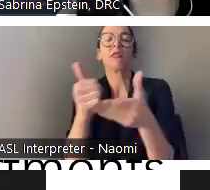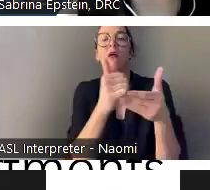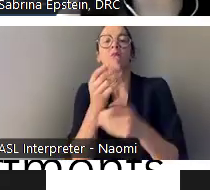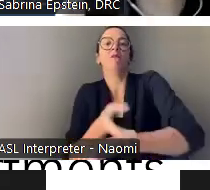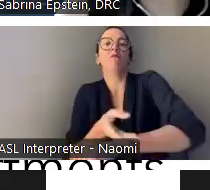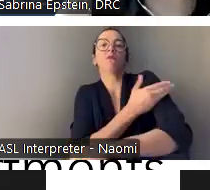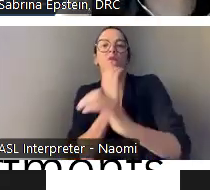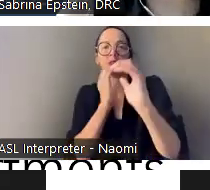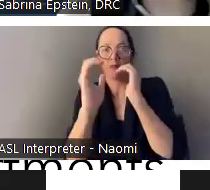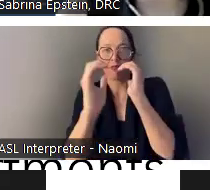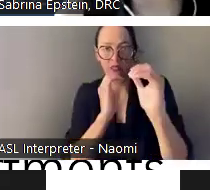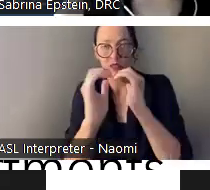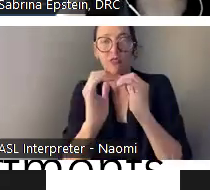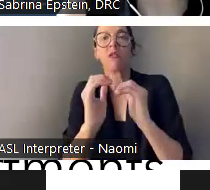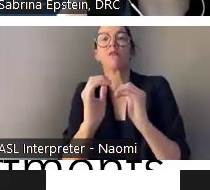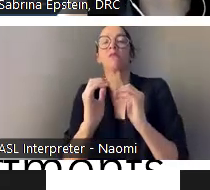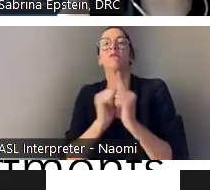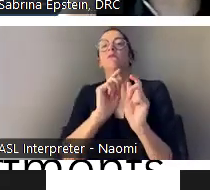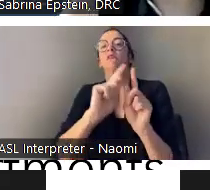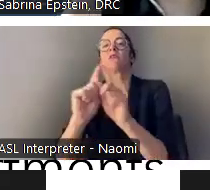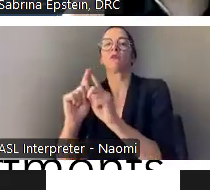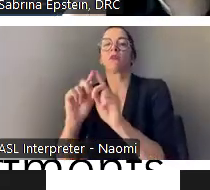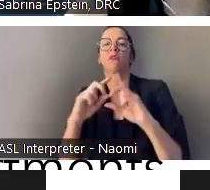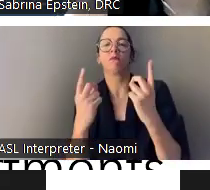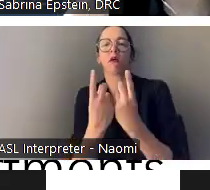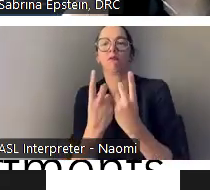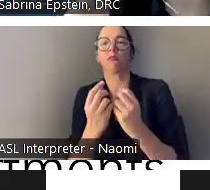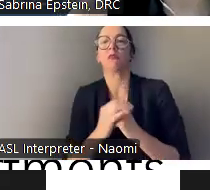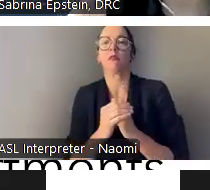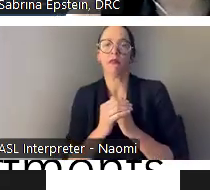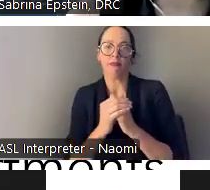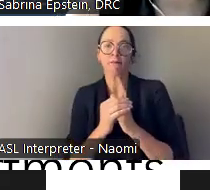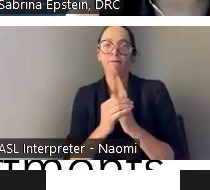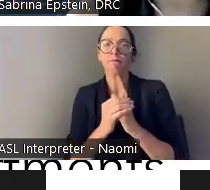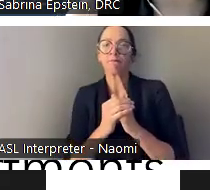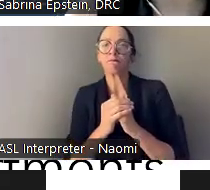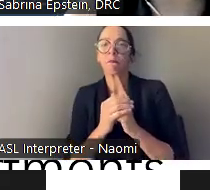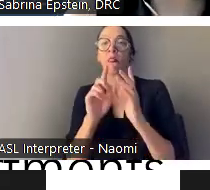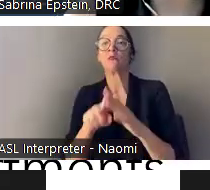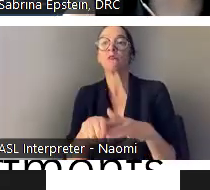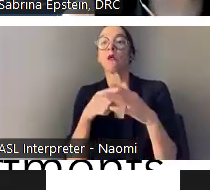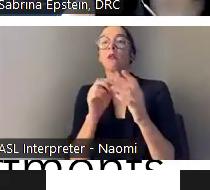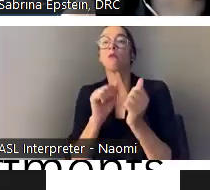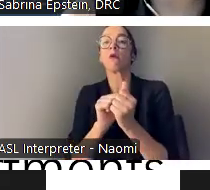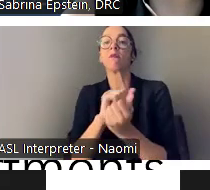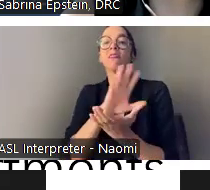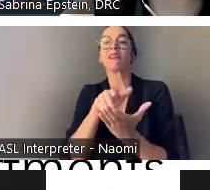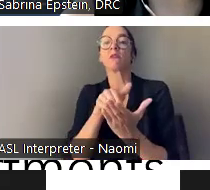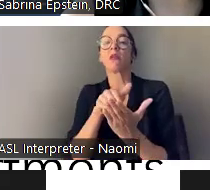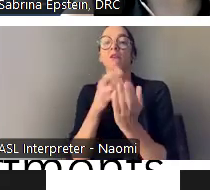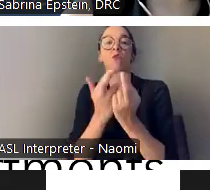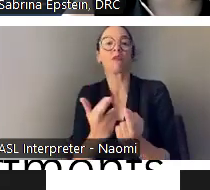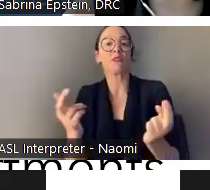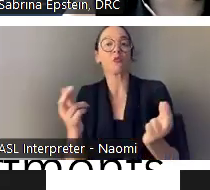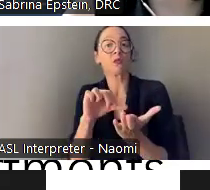with a centralized resource page, which we know is in part already in progress and we're excited about. And we just